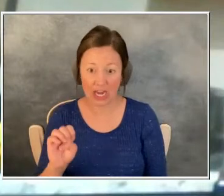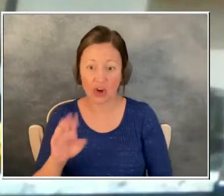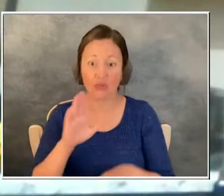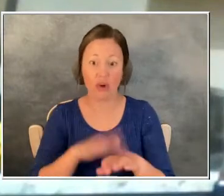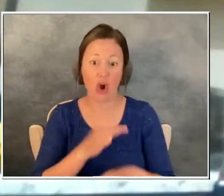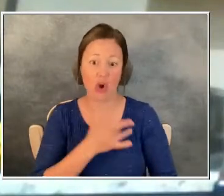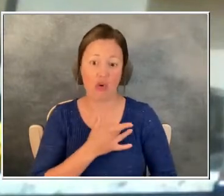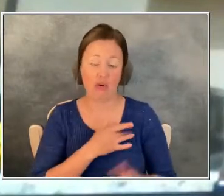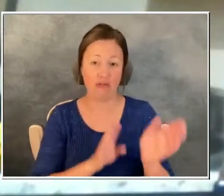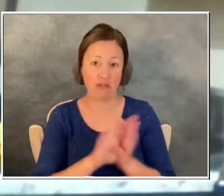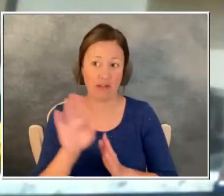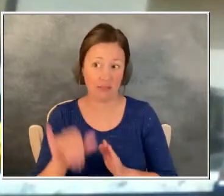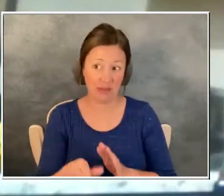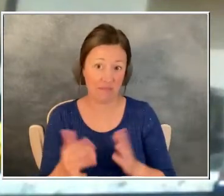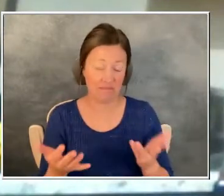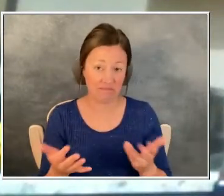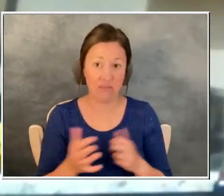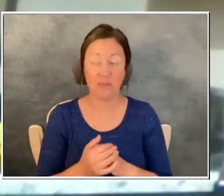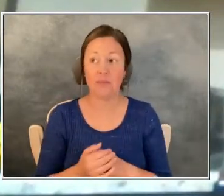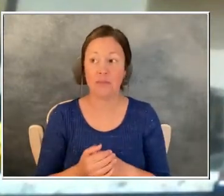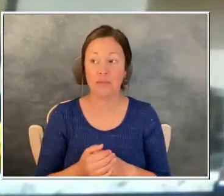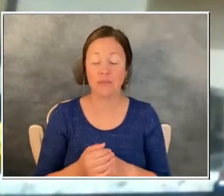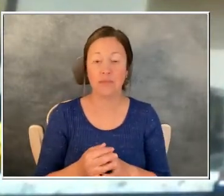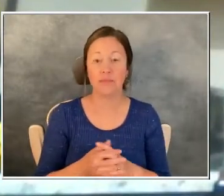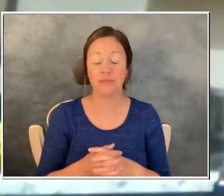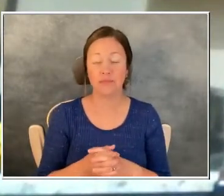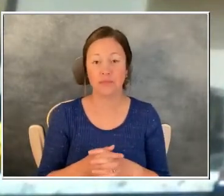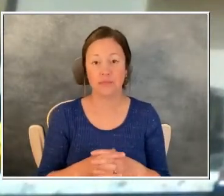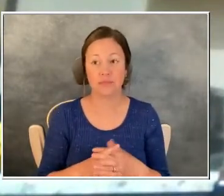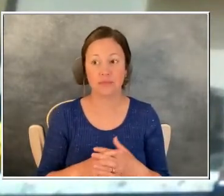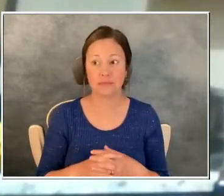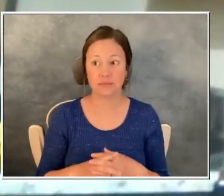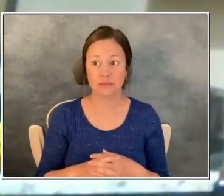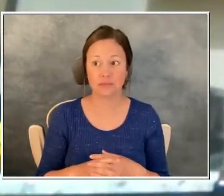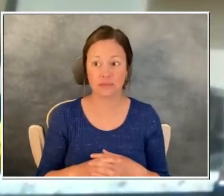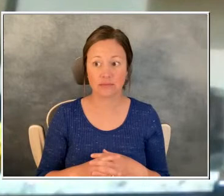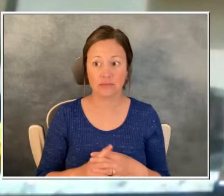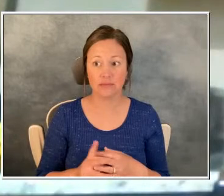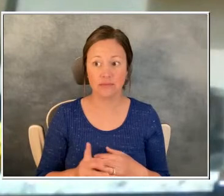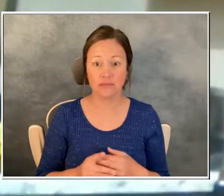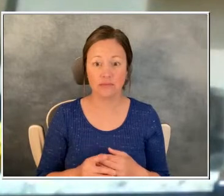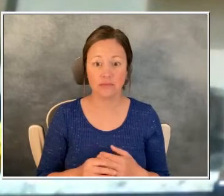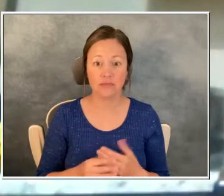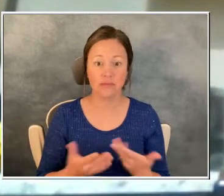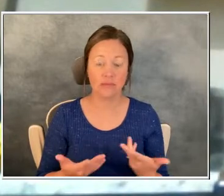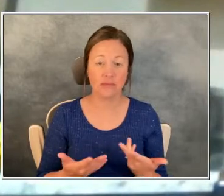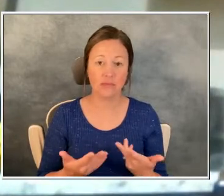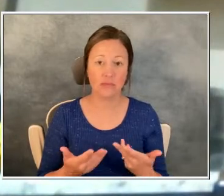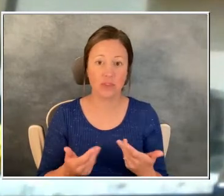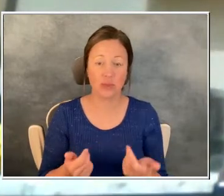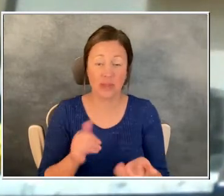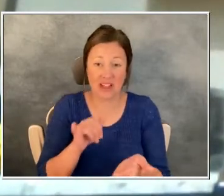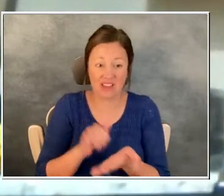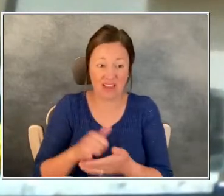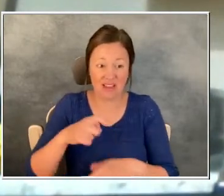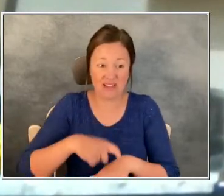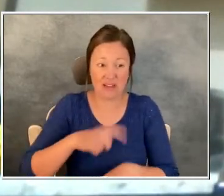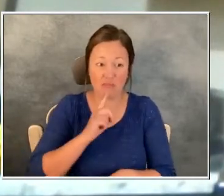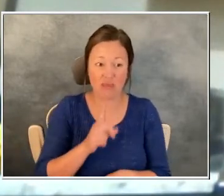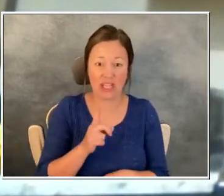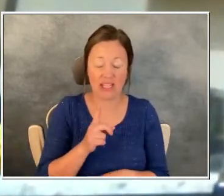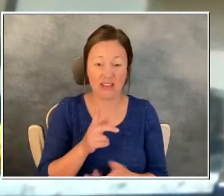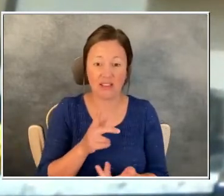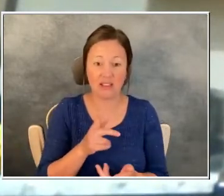heart. So at that time, they weren't sure. I didn't do on